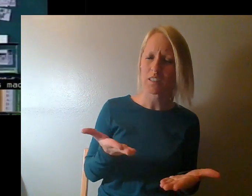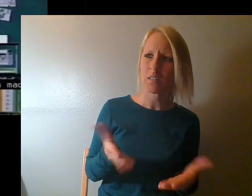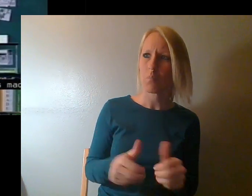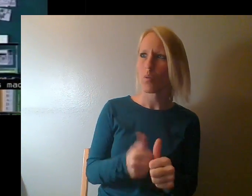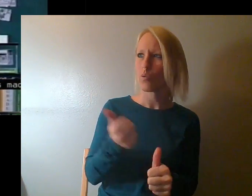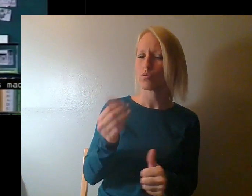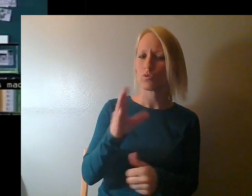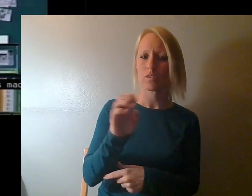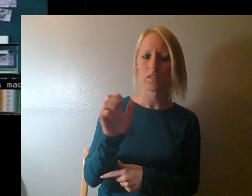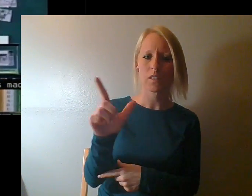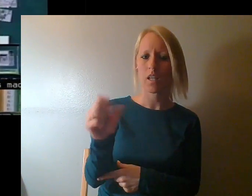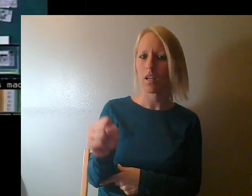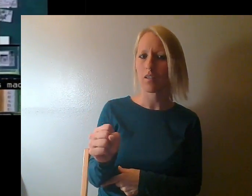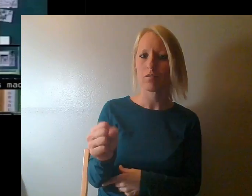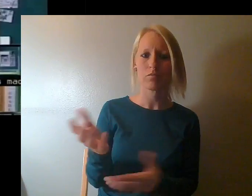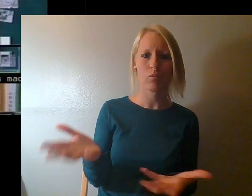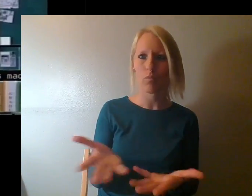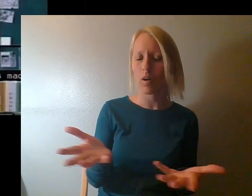made out of?